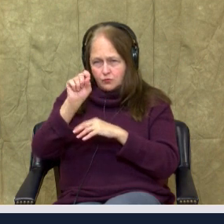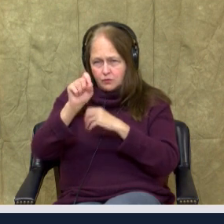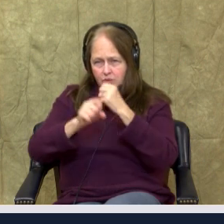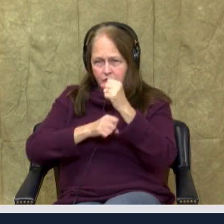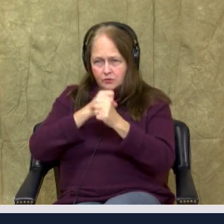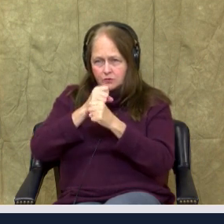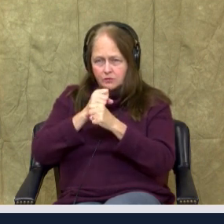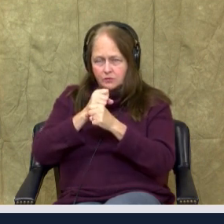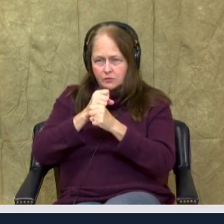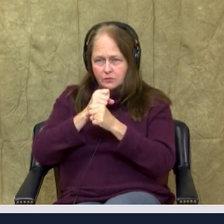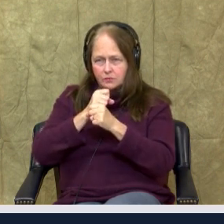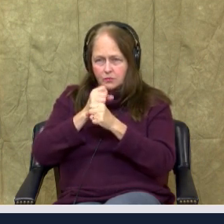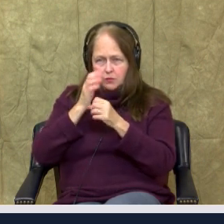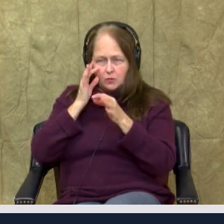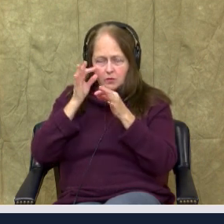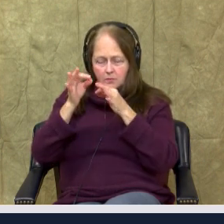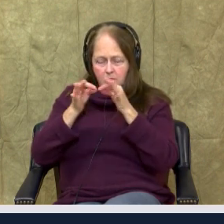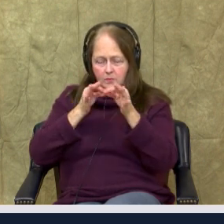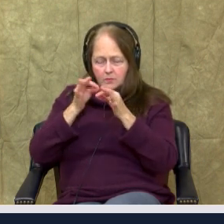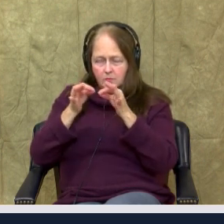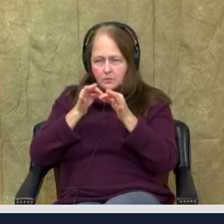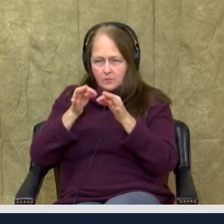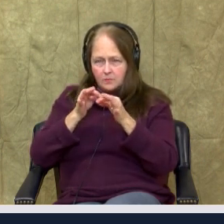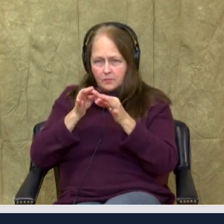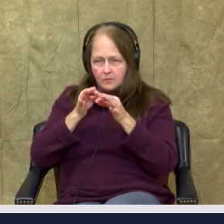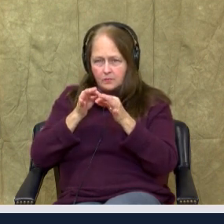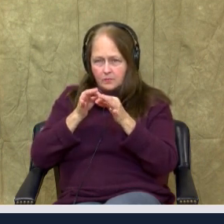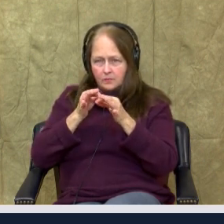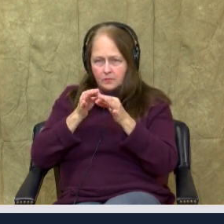O. Henry. If you will follow along as I read.